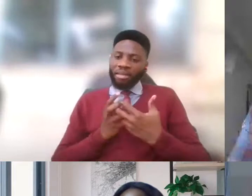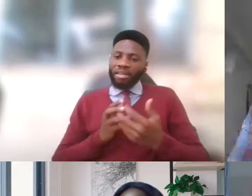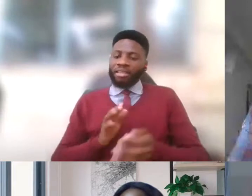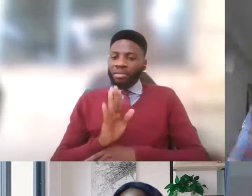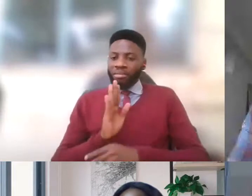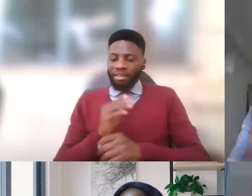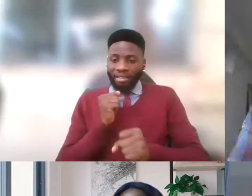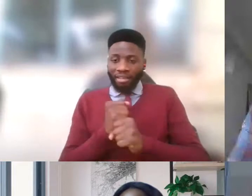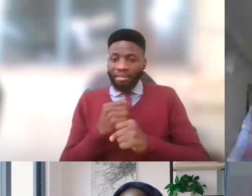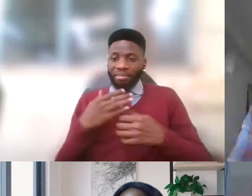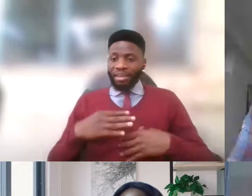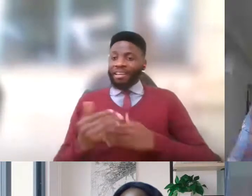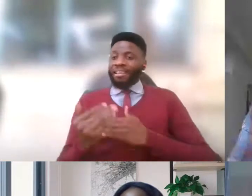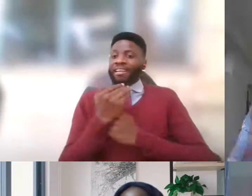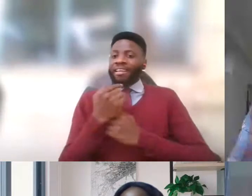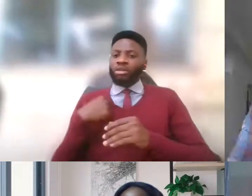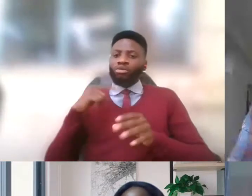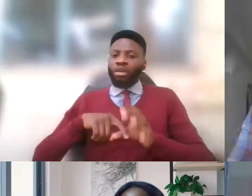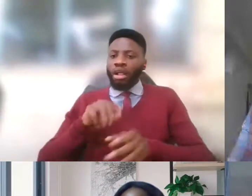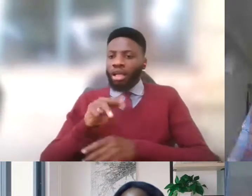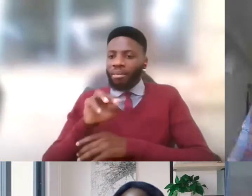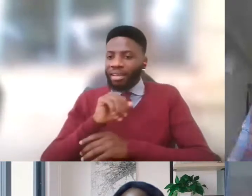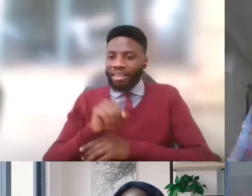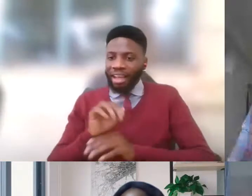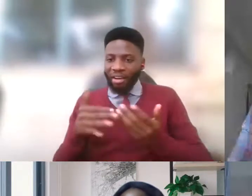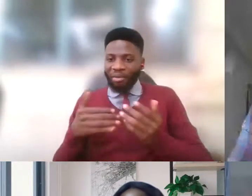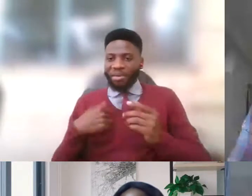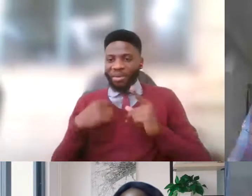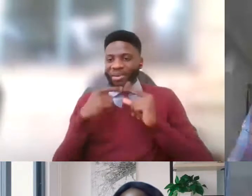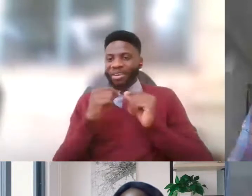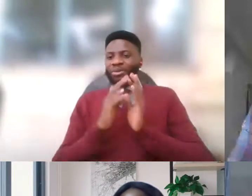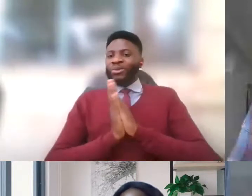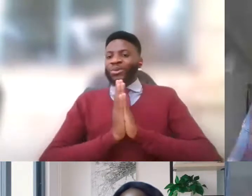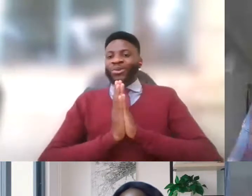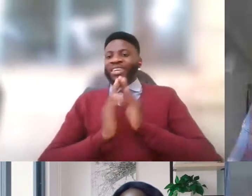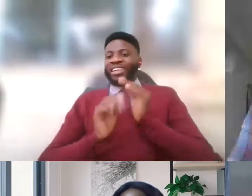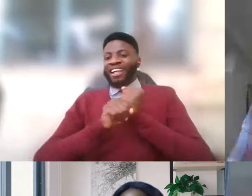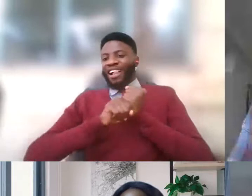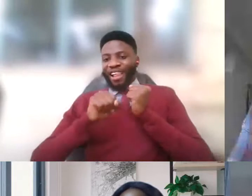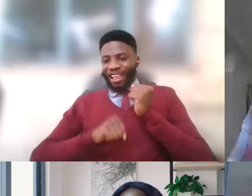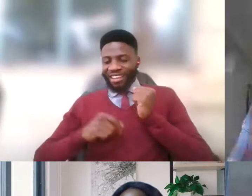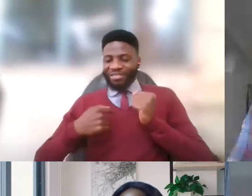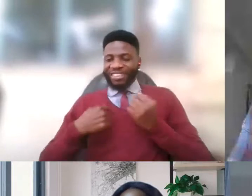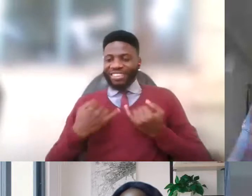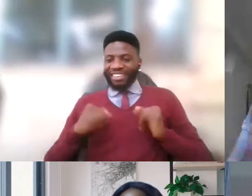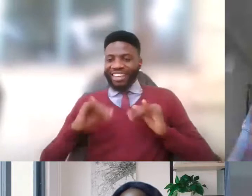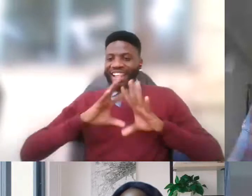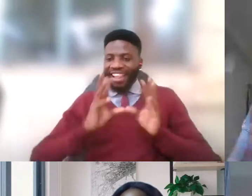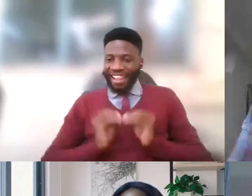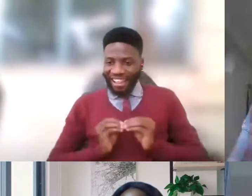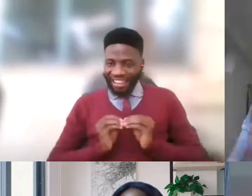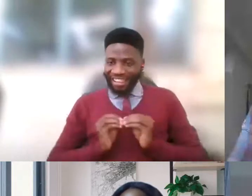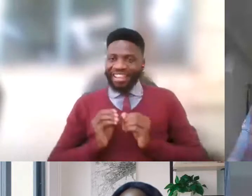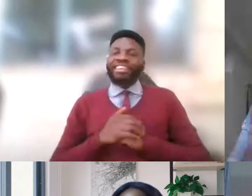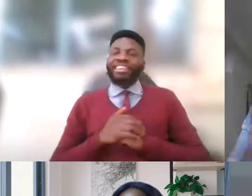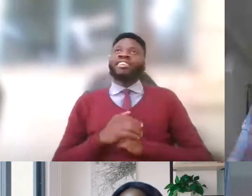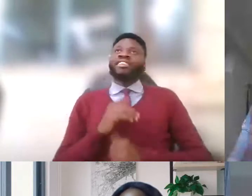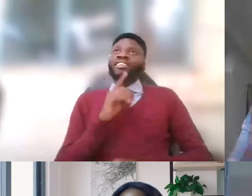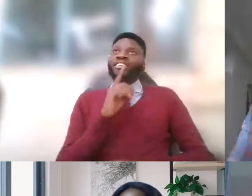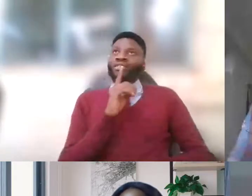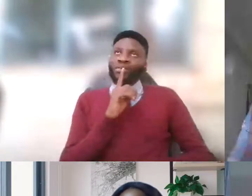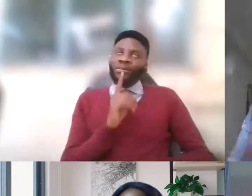like David White and John had said. You need to identify a programming language that you can learn, because many